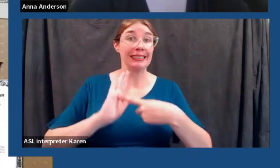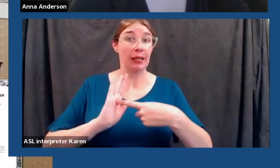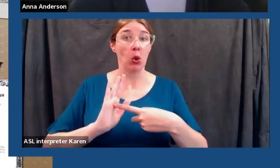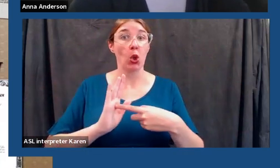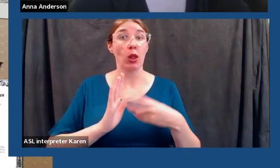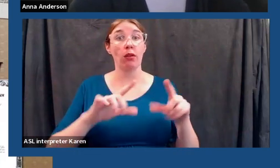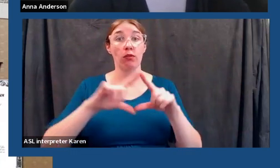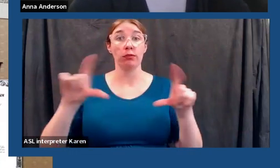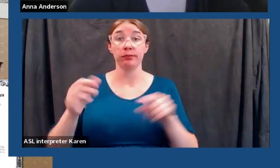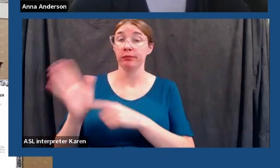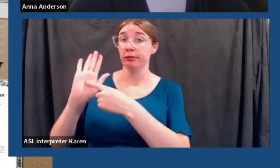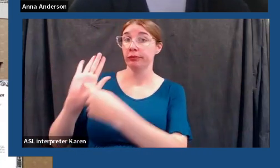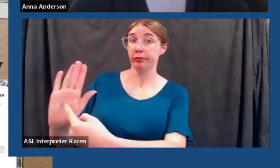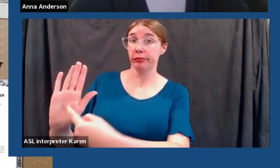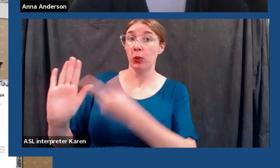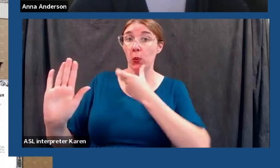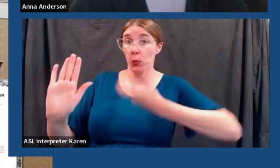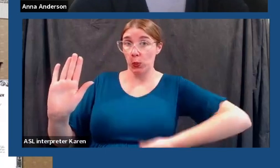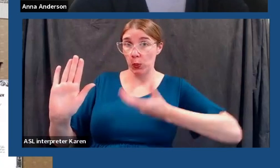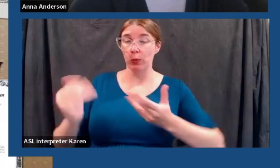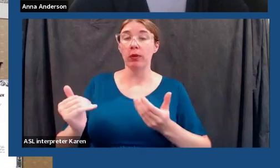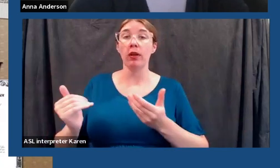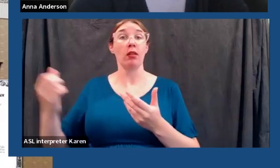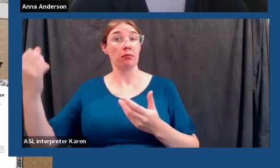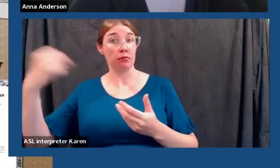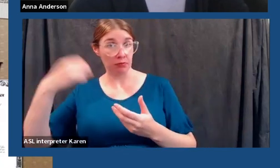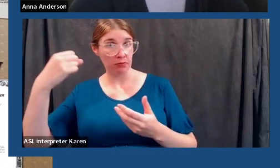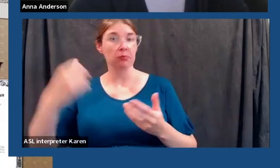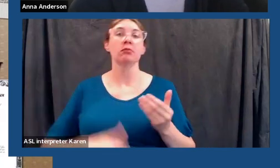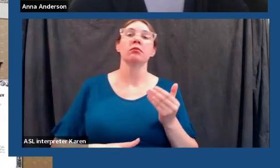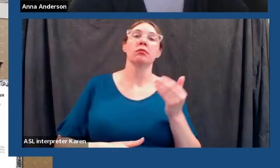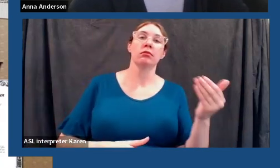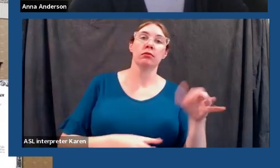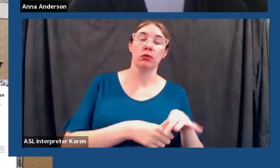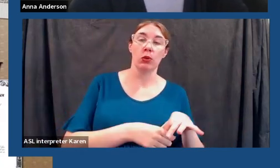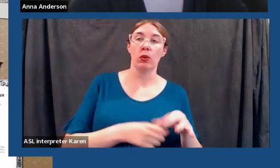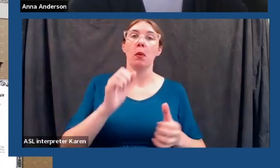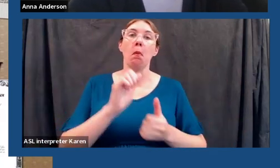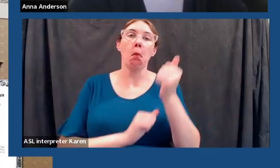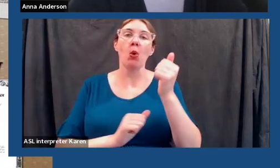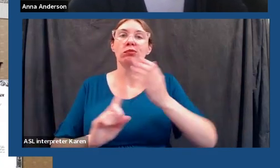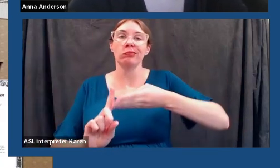use for identification. Most people use their driver's license or state ID,